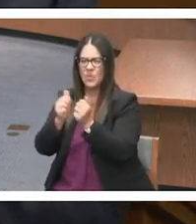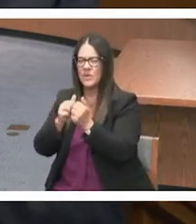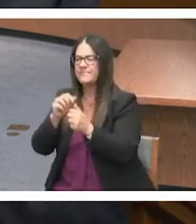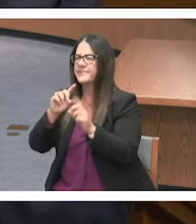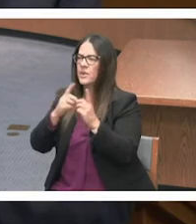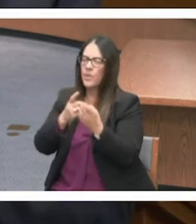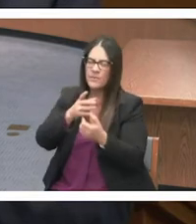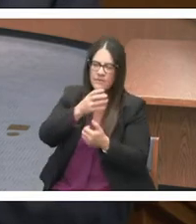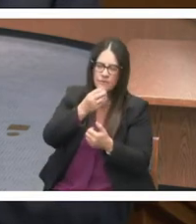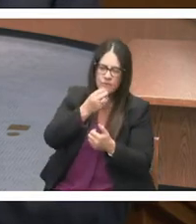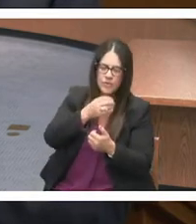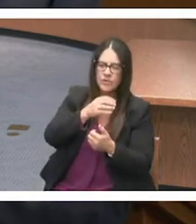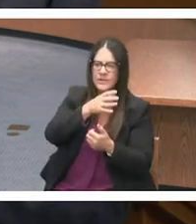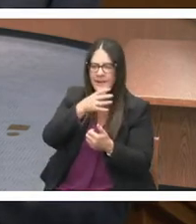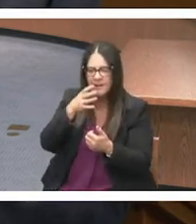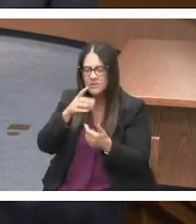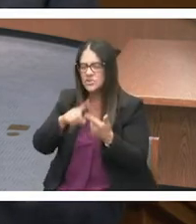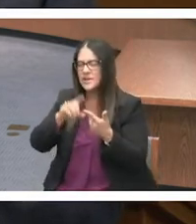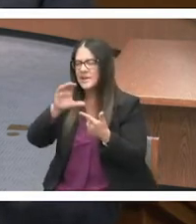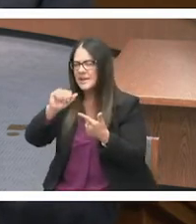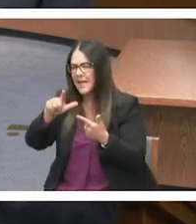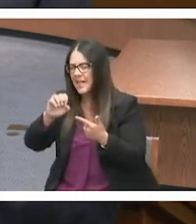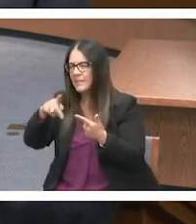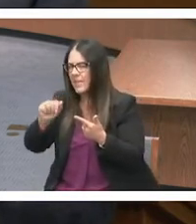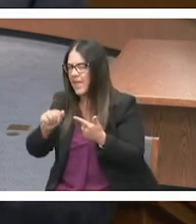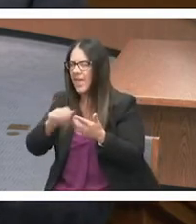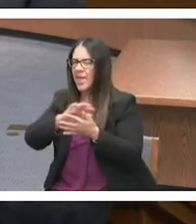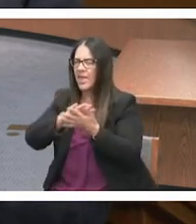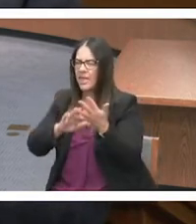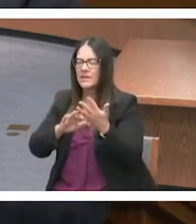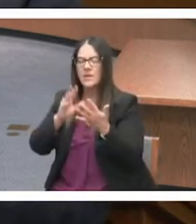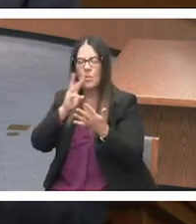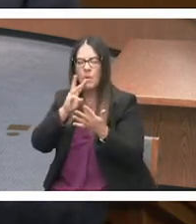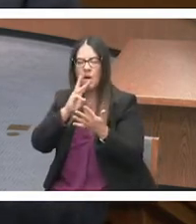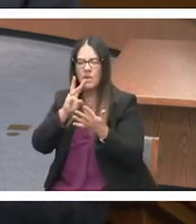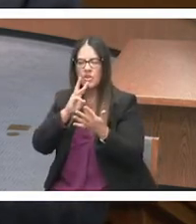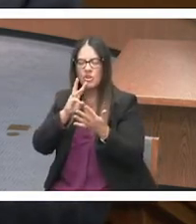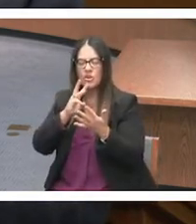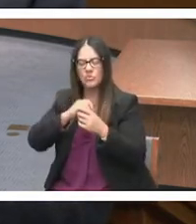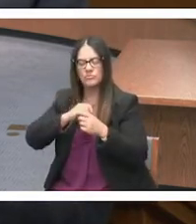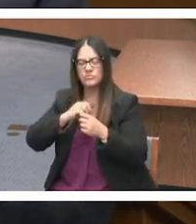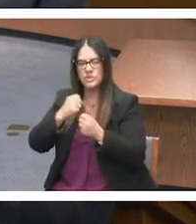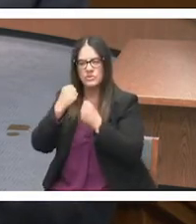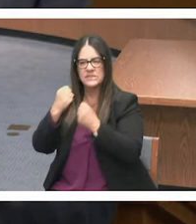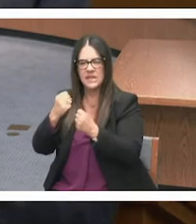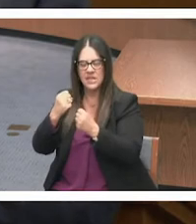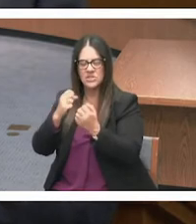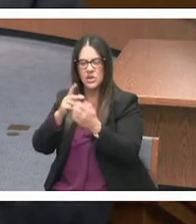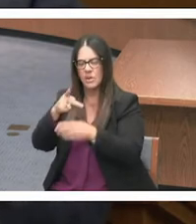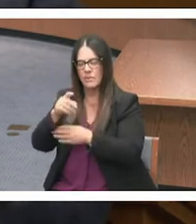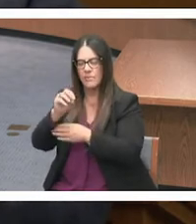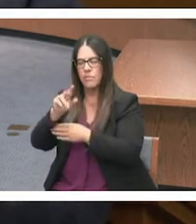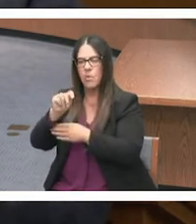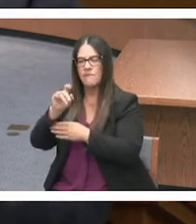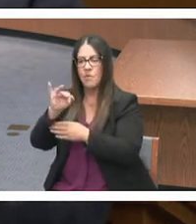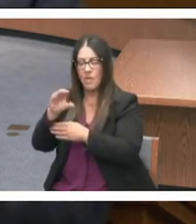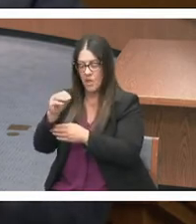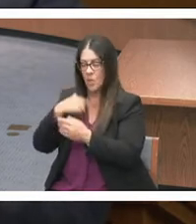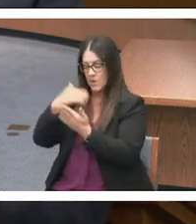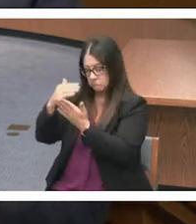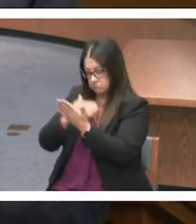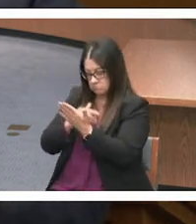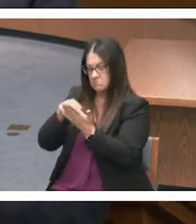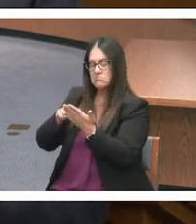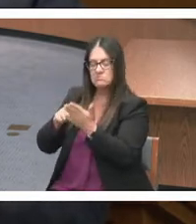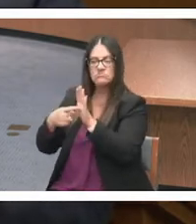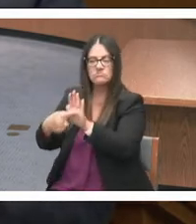Agriculture and Cal EPA, and we have developed a water resilience portfolio directed by the governor to really map out what we need to